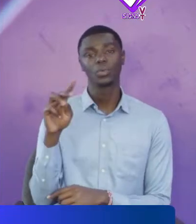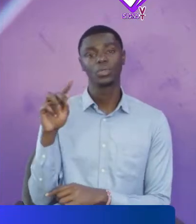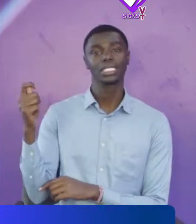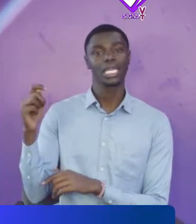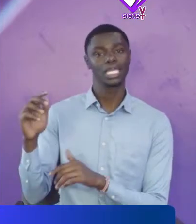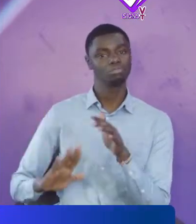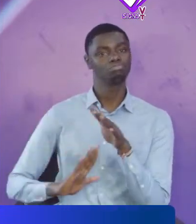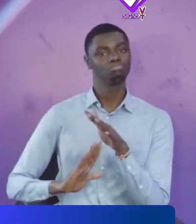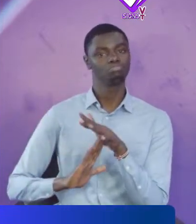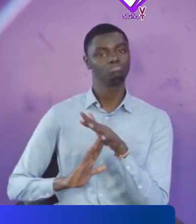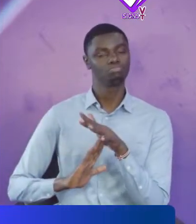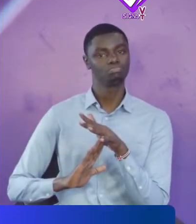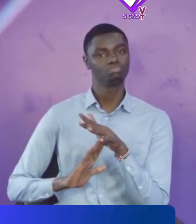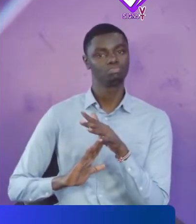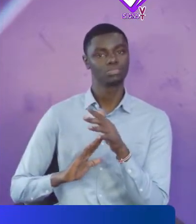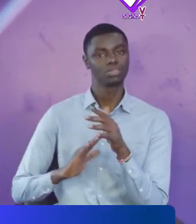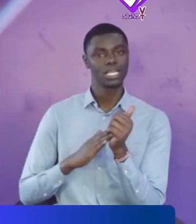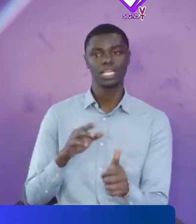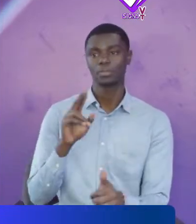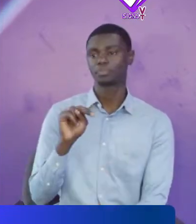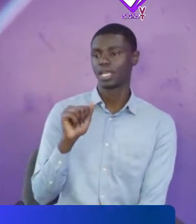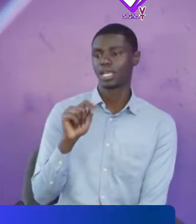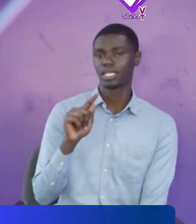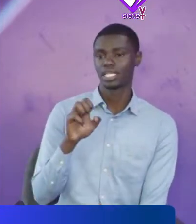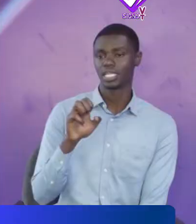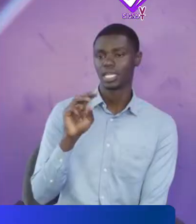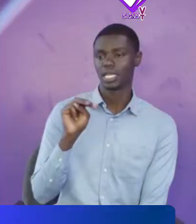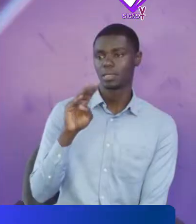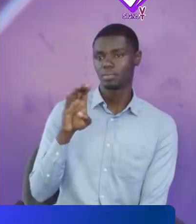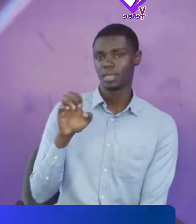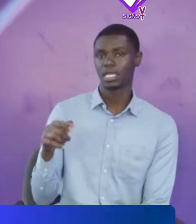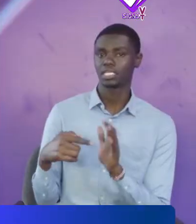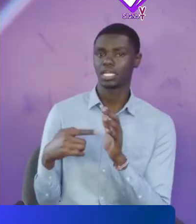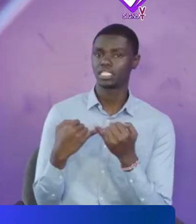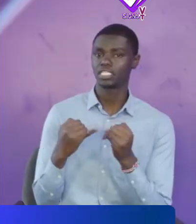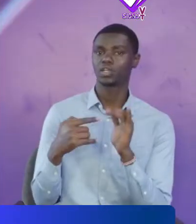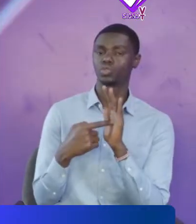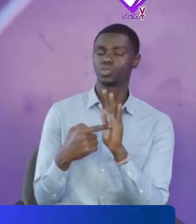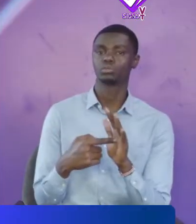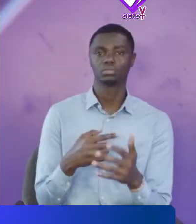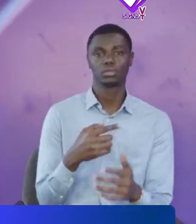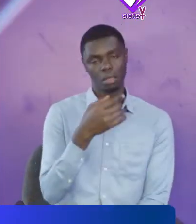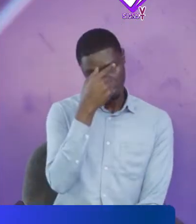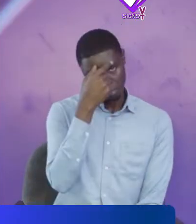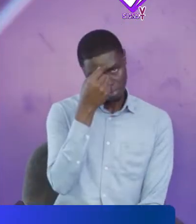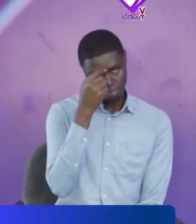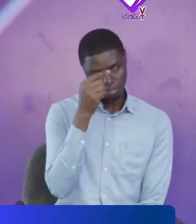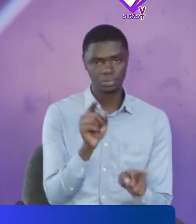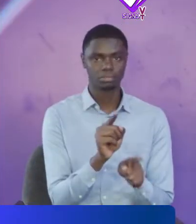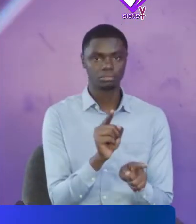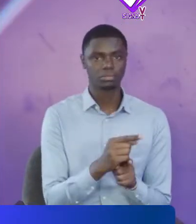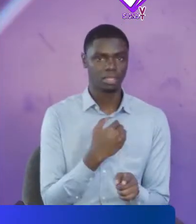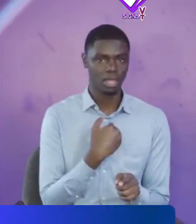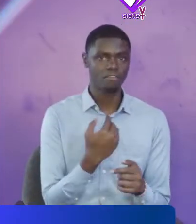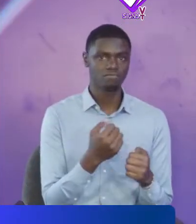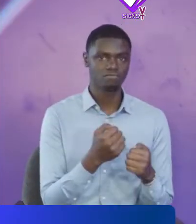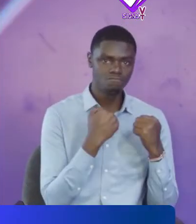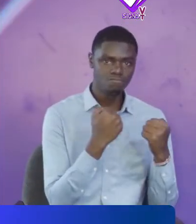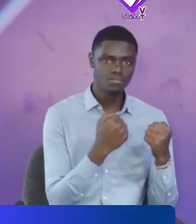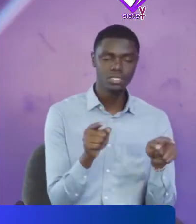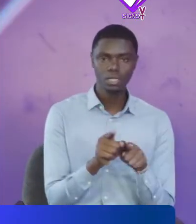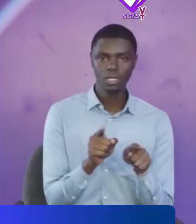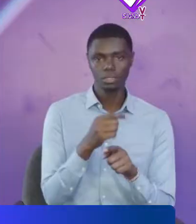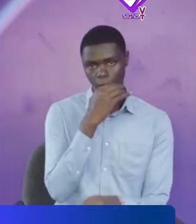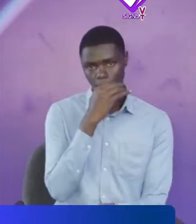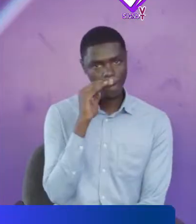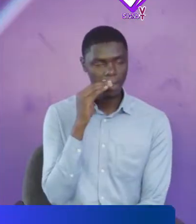Supremo. Natembeya is trying to show he's one. Yeah. Moses Wetangula is trying to show he has some muscle. And Mudavadi